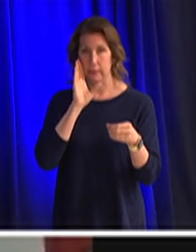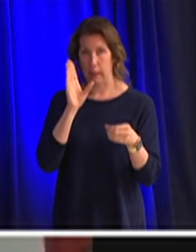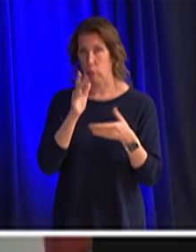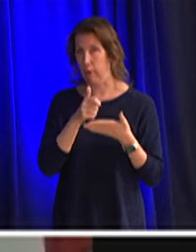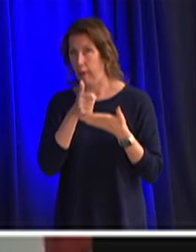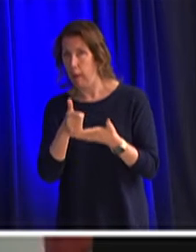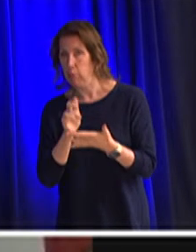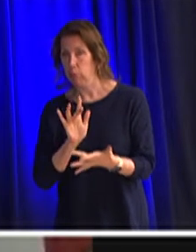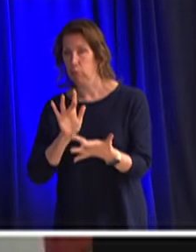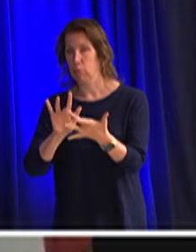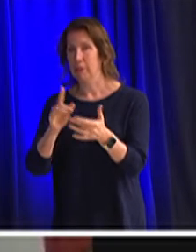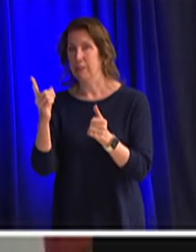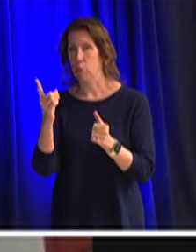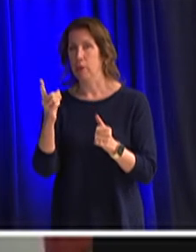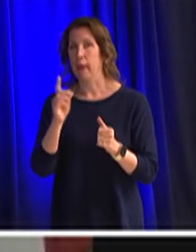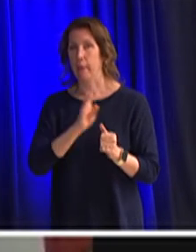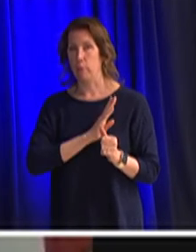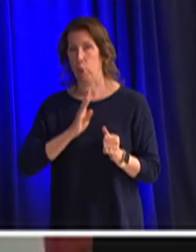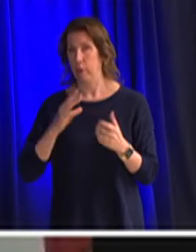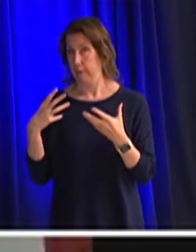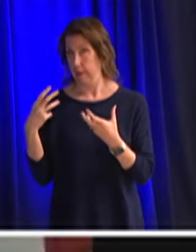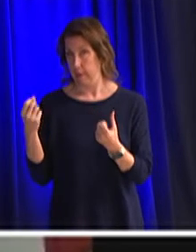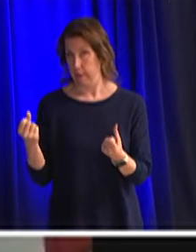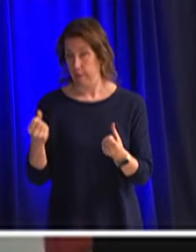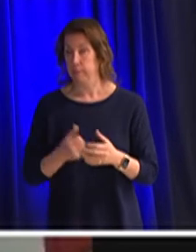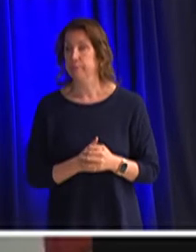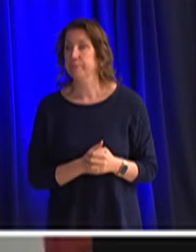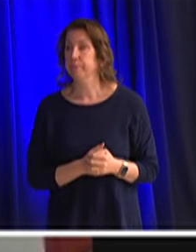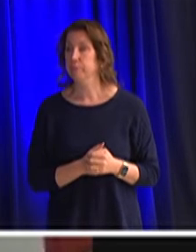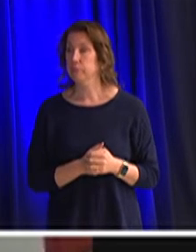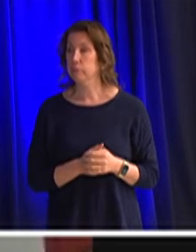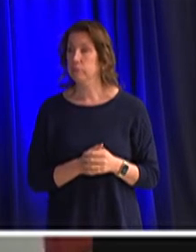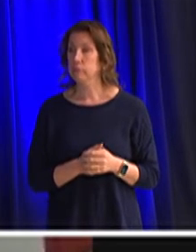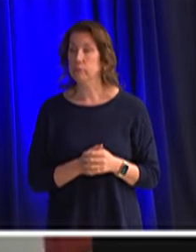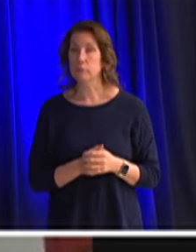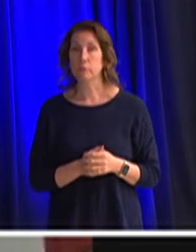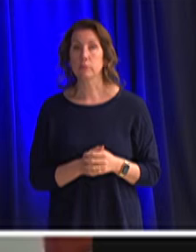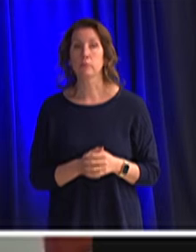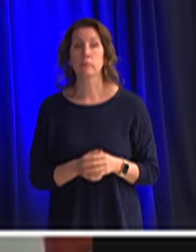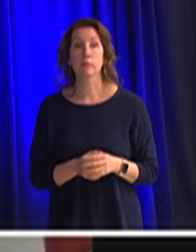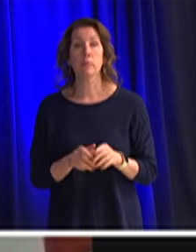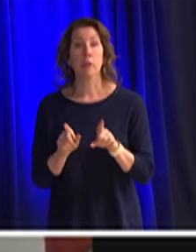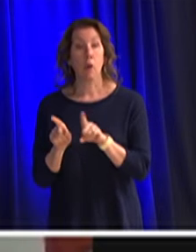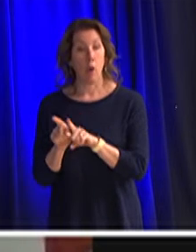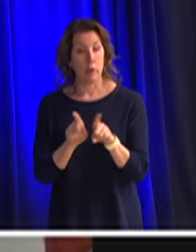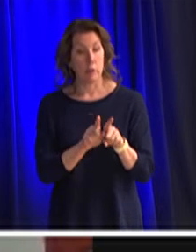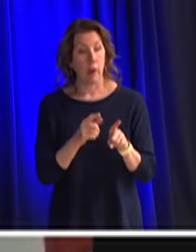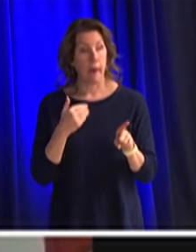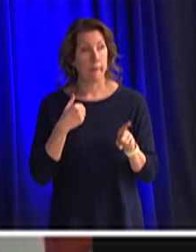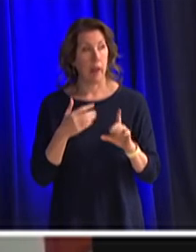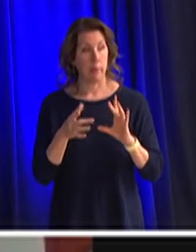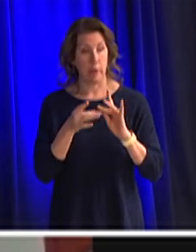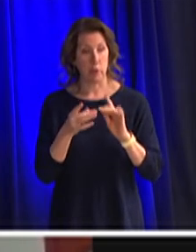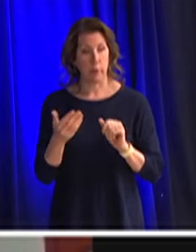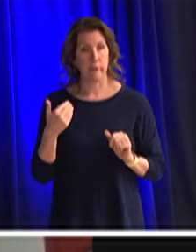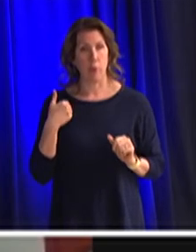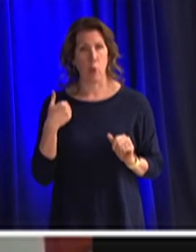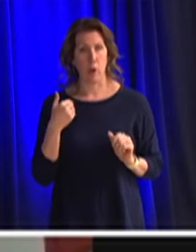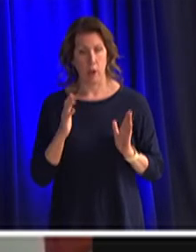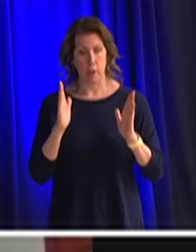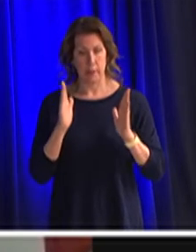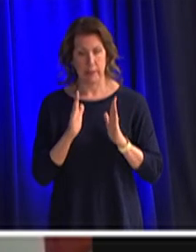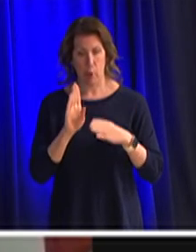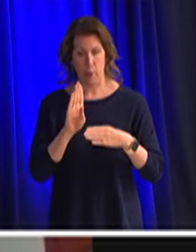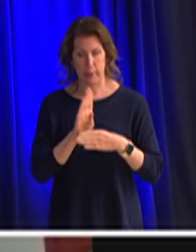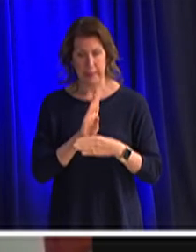with someone over at the Board of Health. We also had, as I mentioned briefly previously, a small business